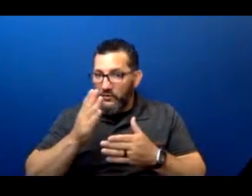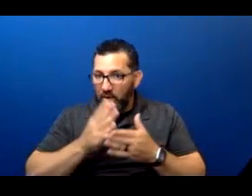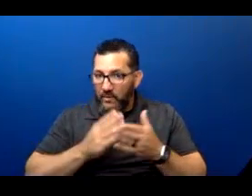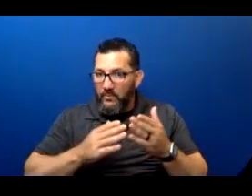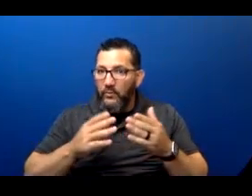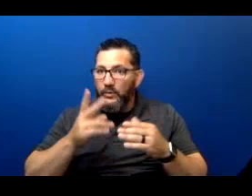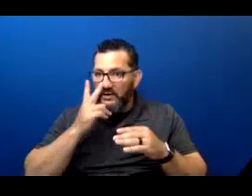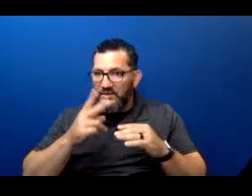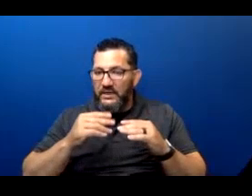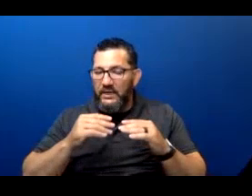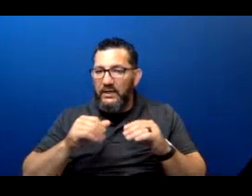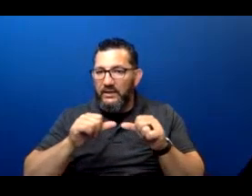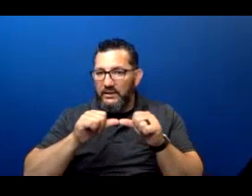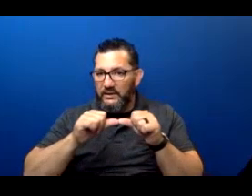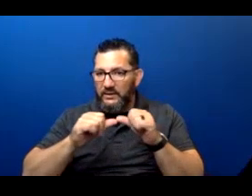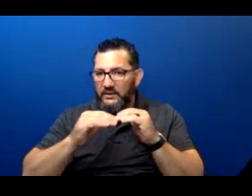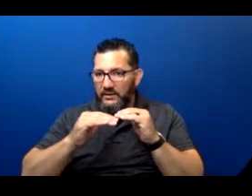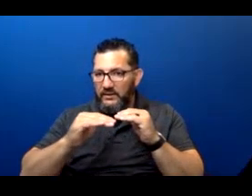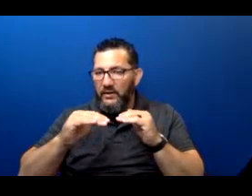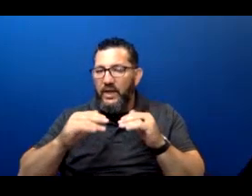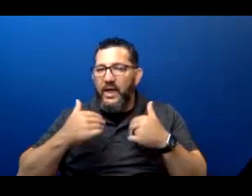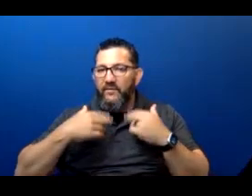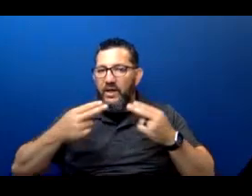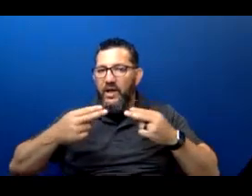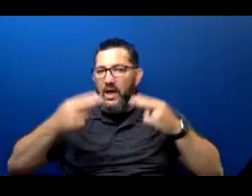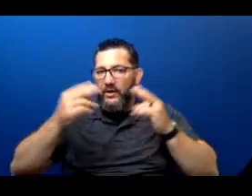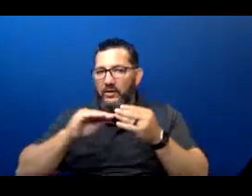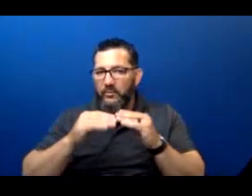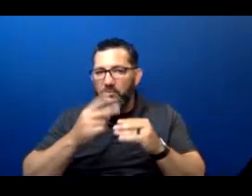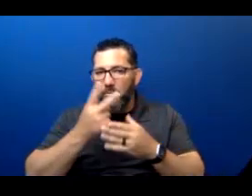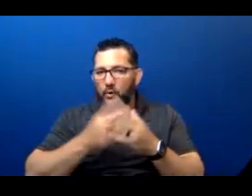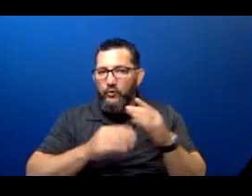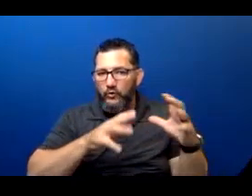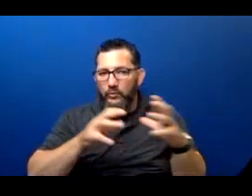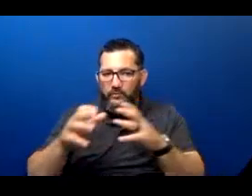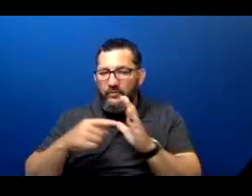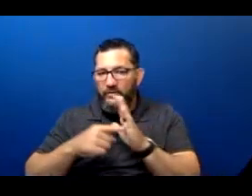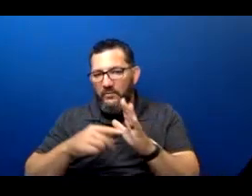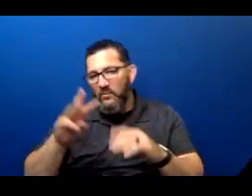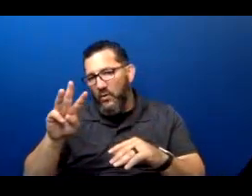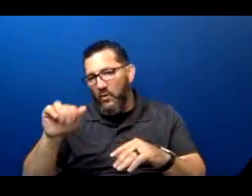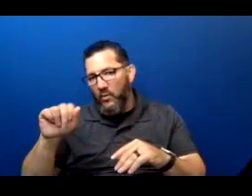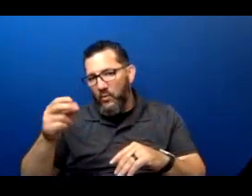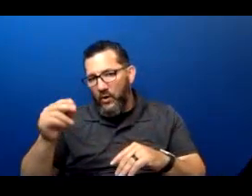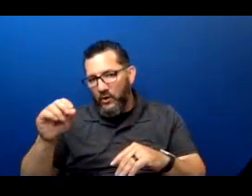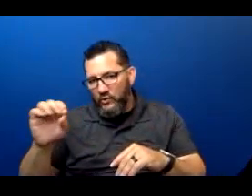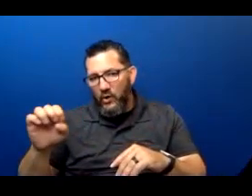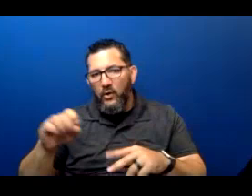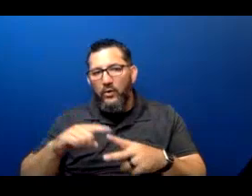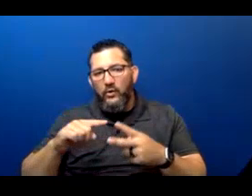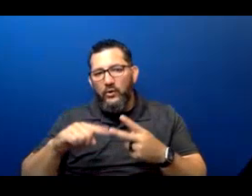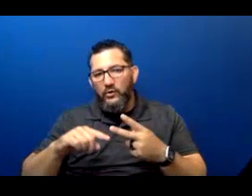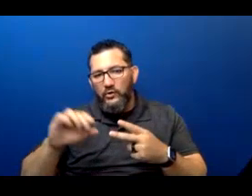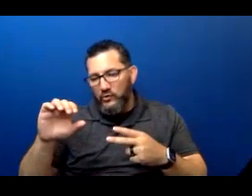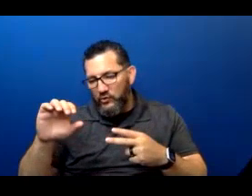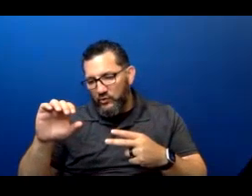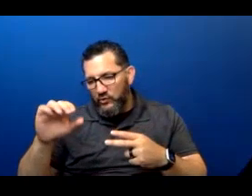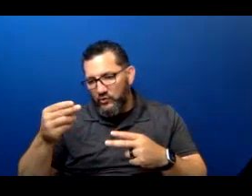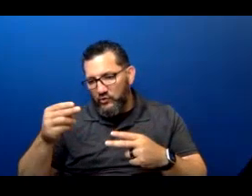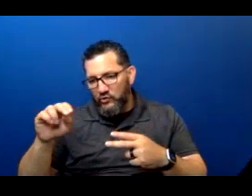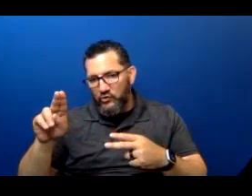consistently show higher vaccination rates in both groups, such as Washoe, Churchill, and Mineral.